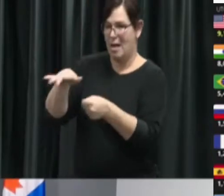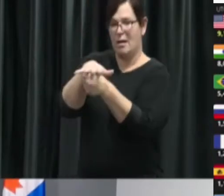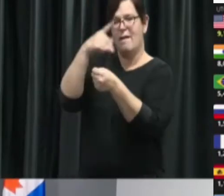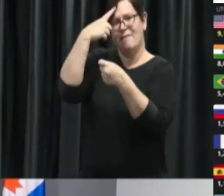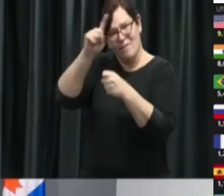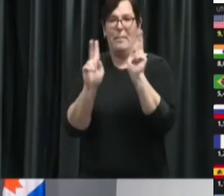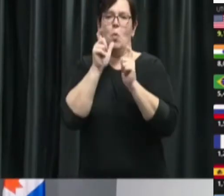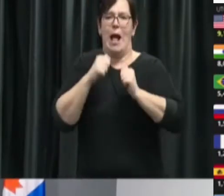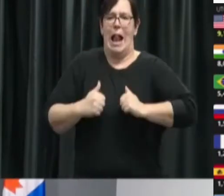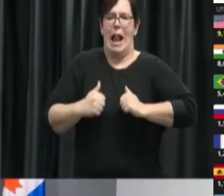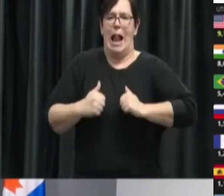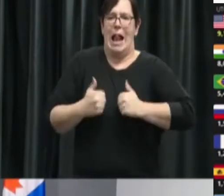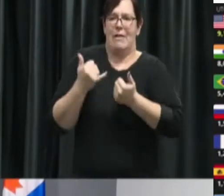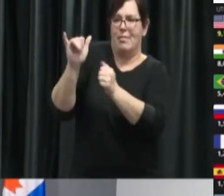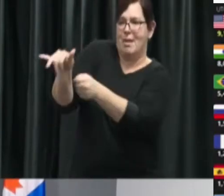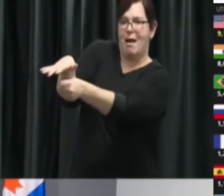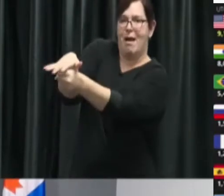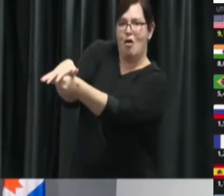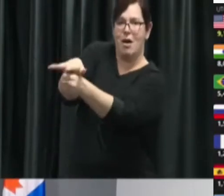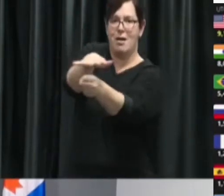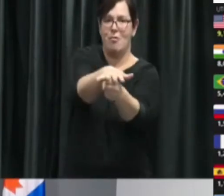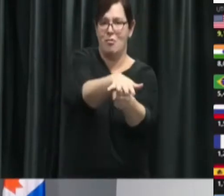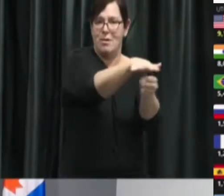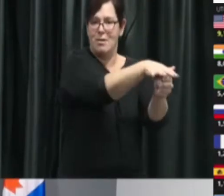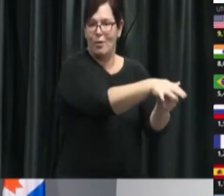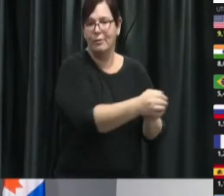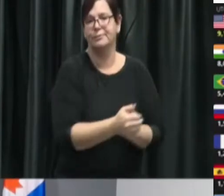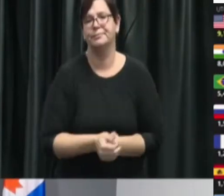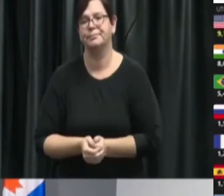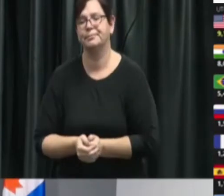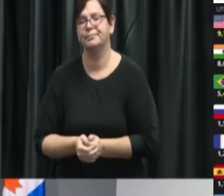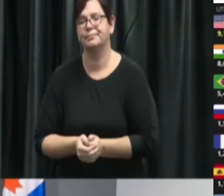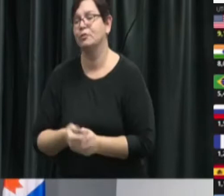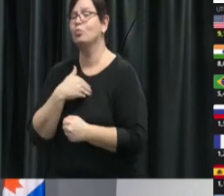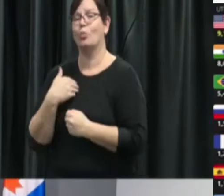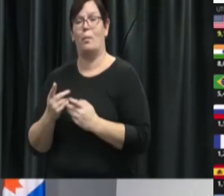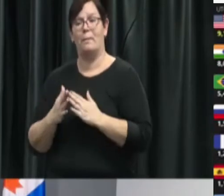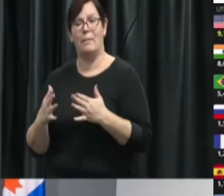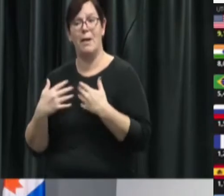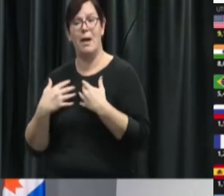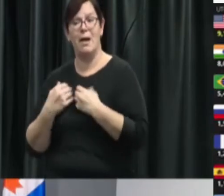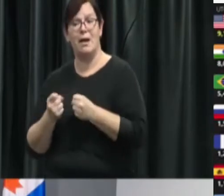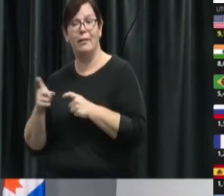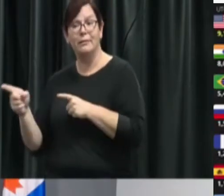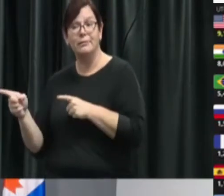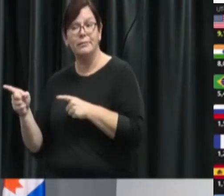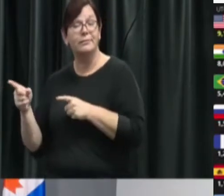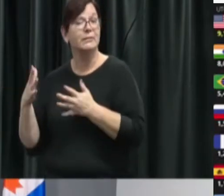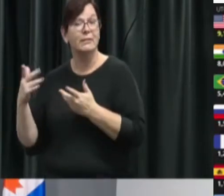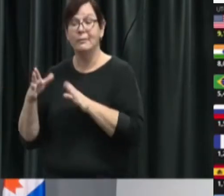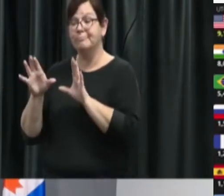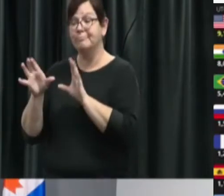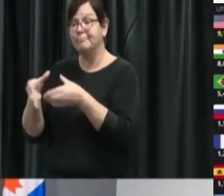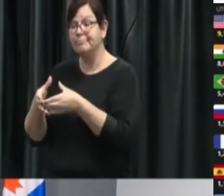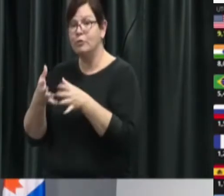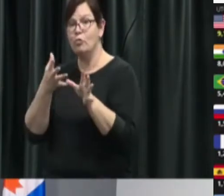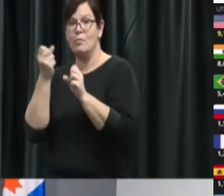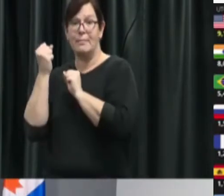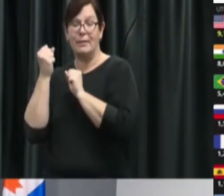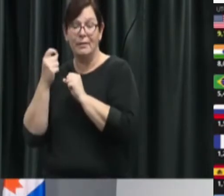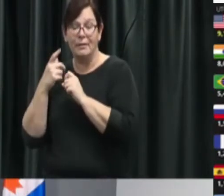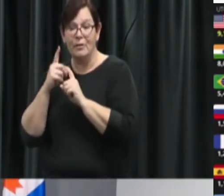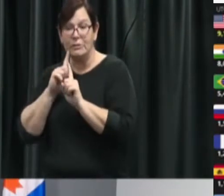Toronto Public Health's COVID-19 Outreach Rapid Response Team promotes community pop-up testing sites and